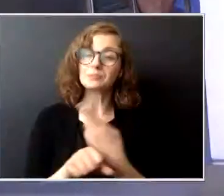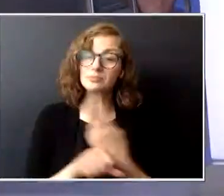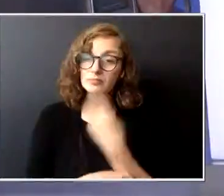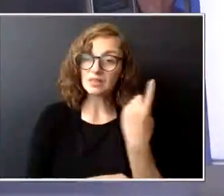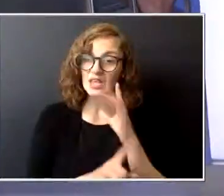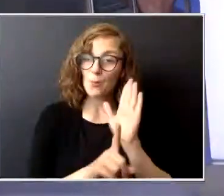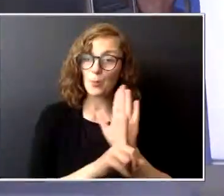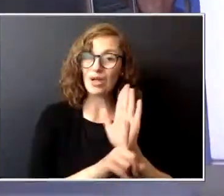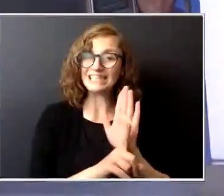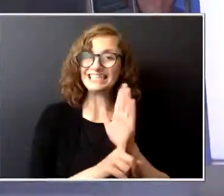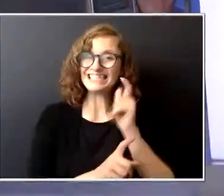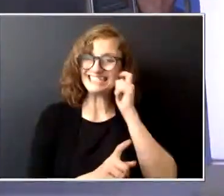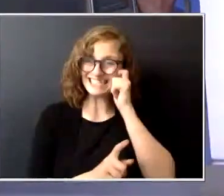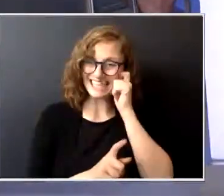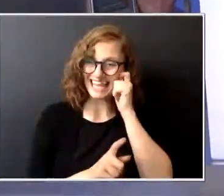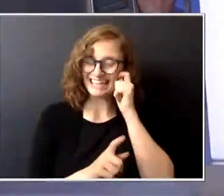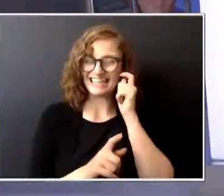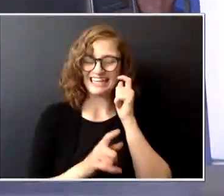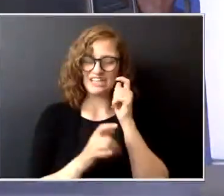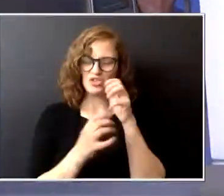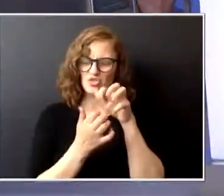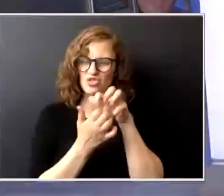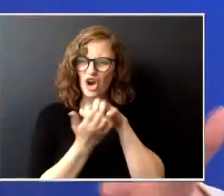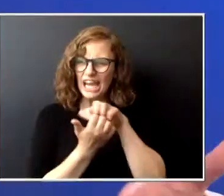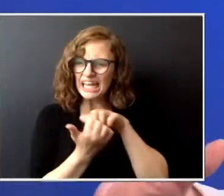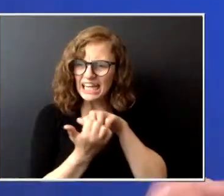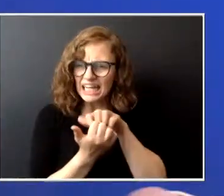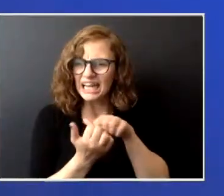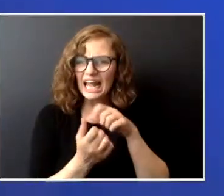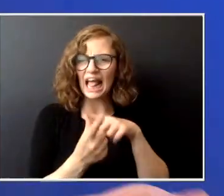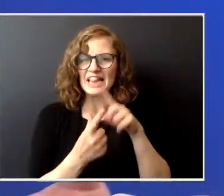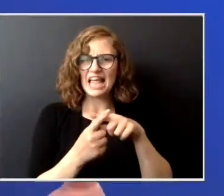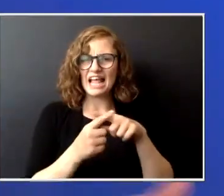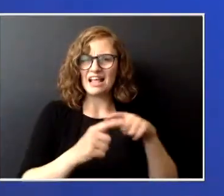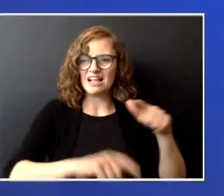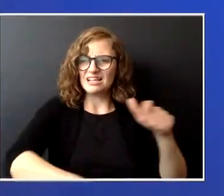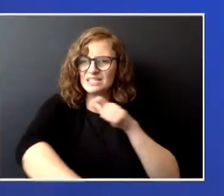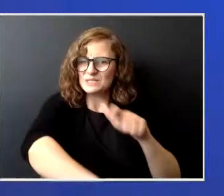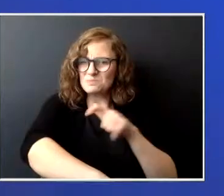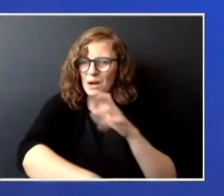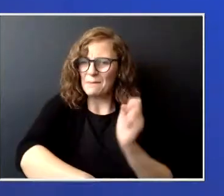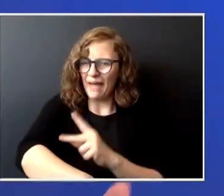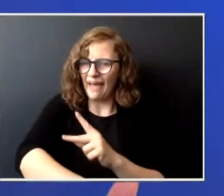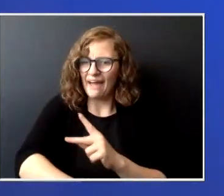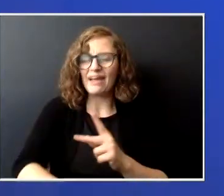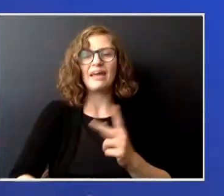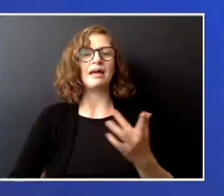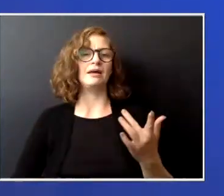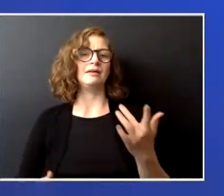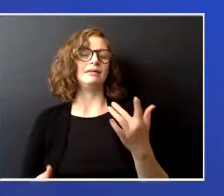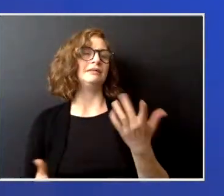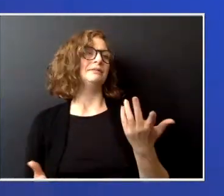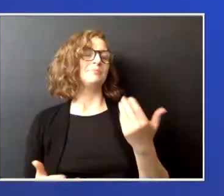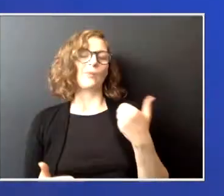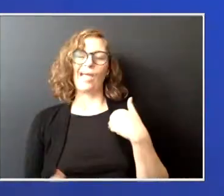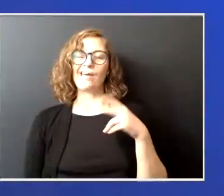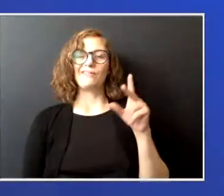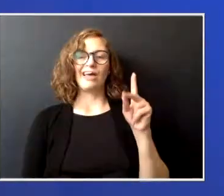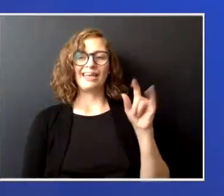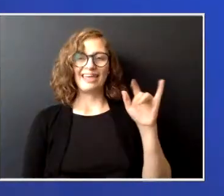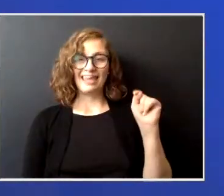it up, and then you spray it back? Yeah, so it actually goes into a machine or a kind of a kit that's right in the operating